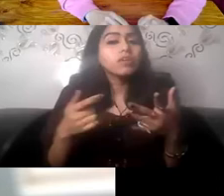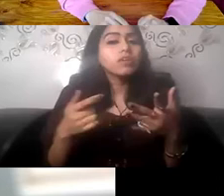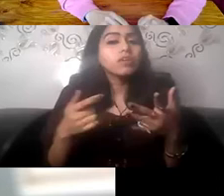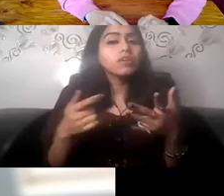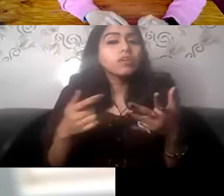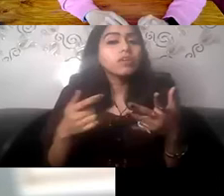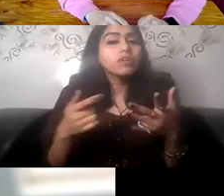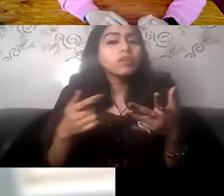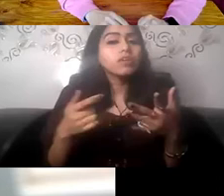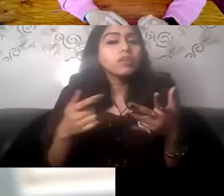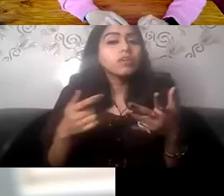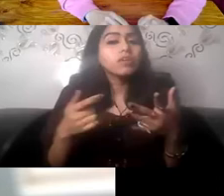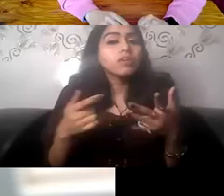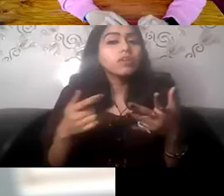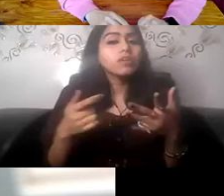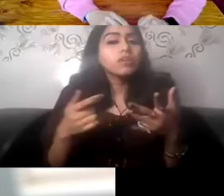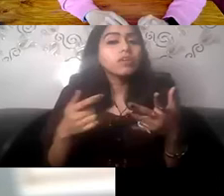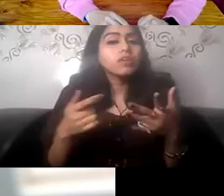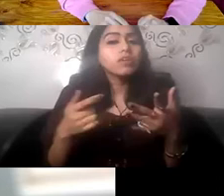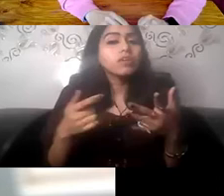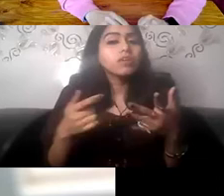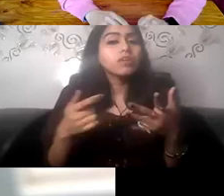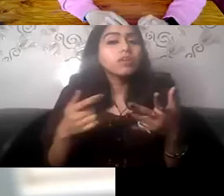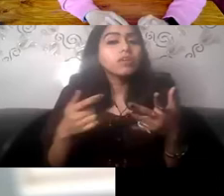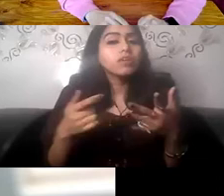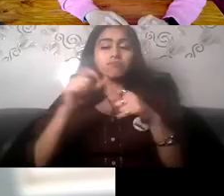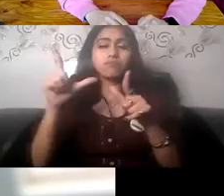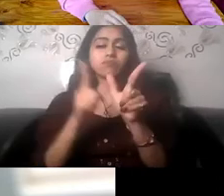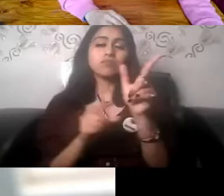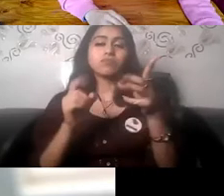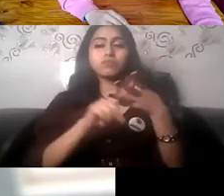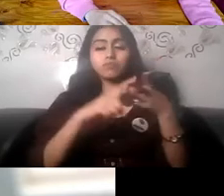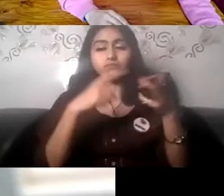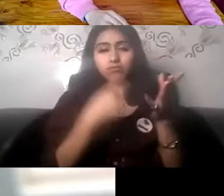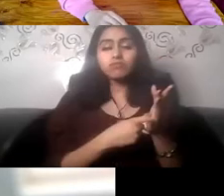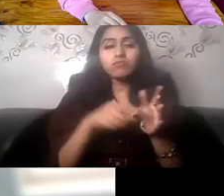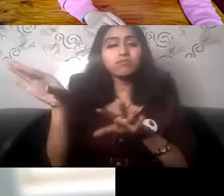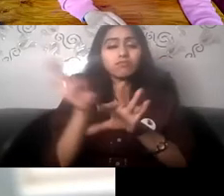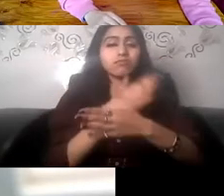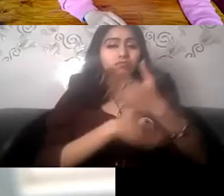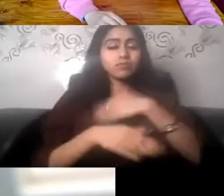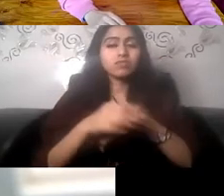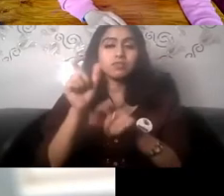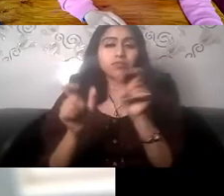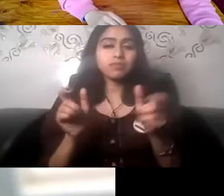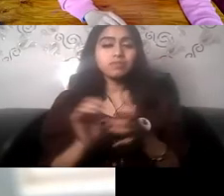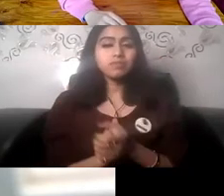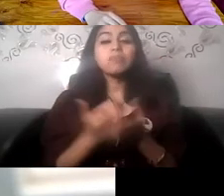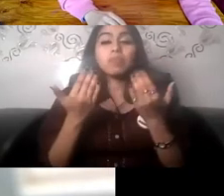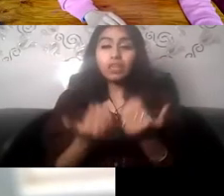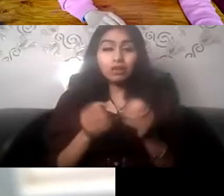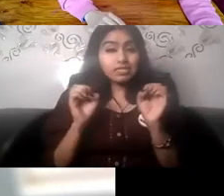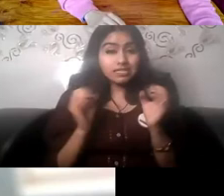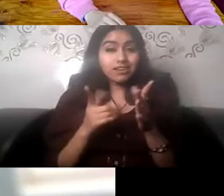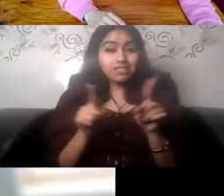one of the concerns as a smaller employer that we have in taking on disabled people. Okay, now coming